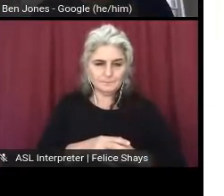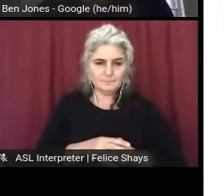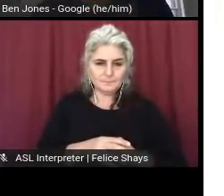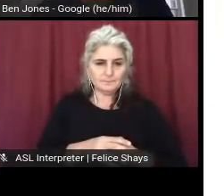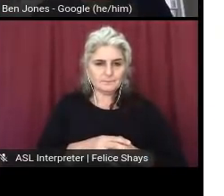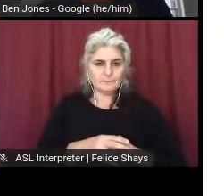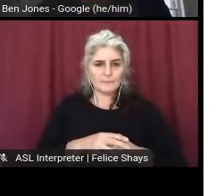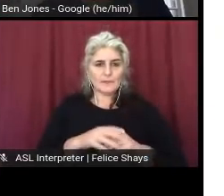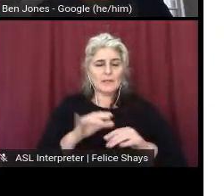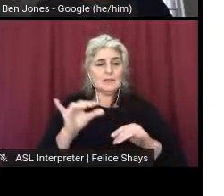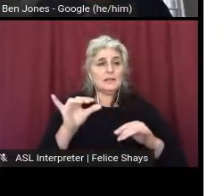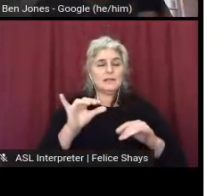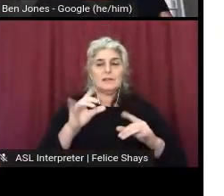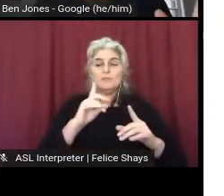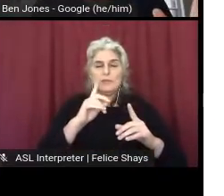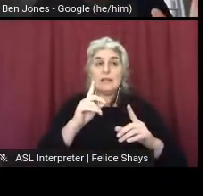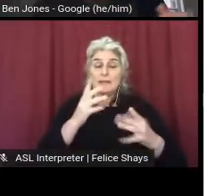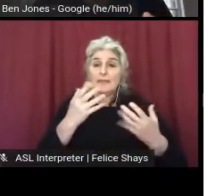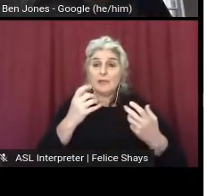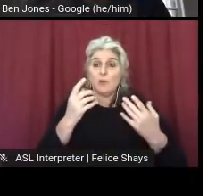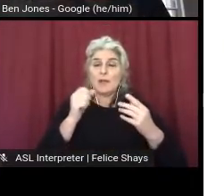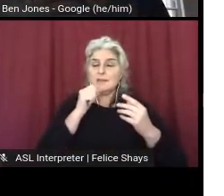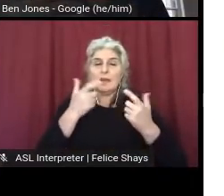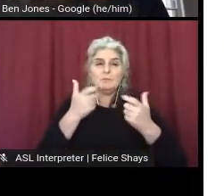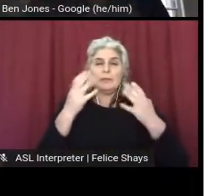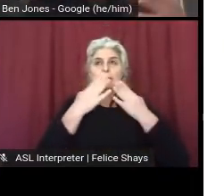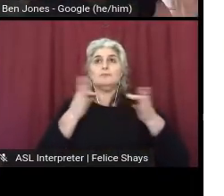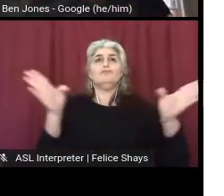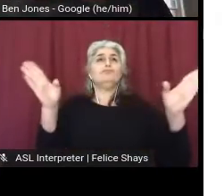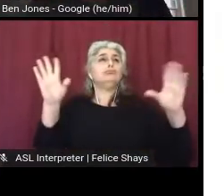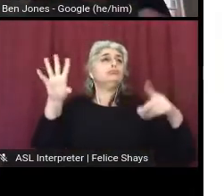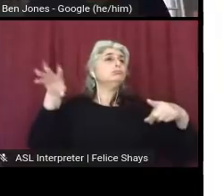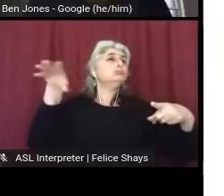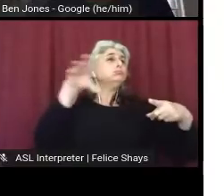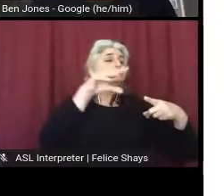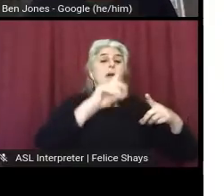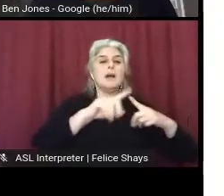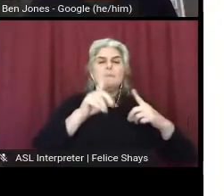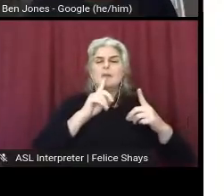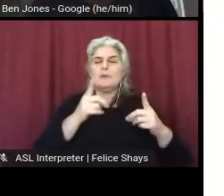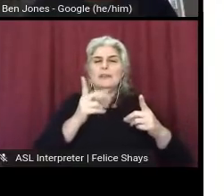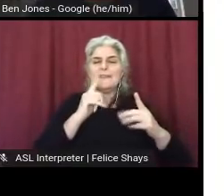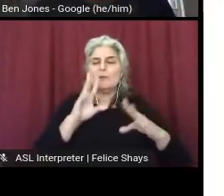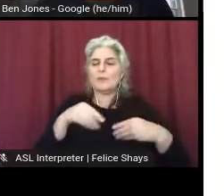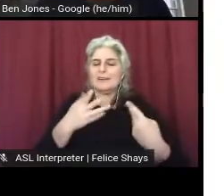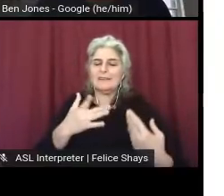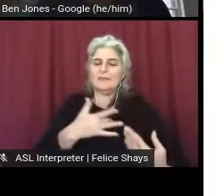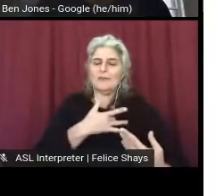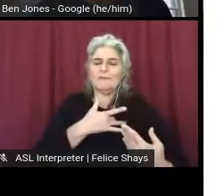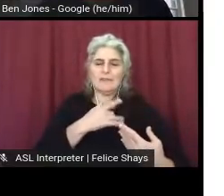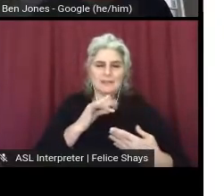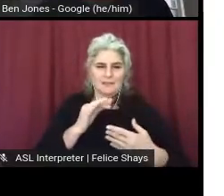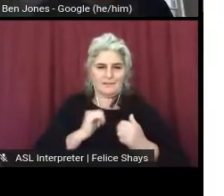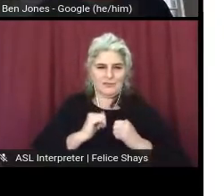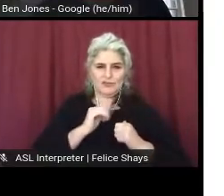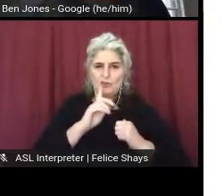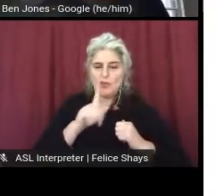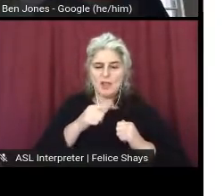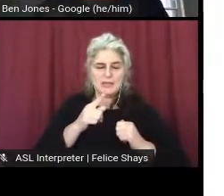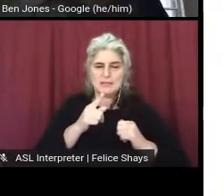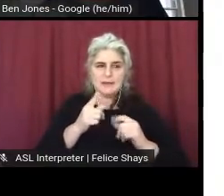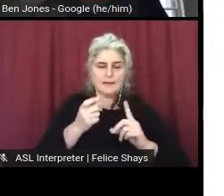the similar visual style, tight shots, but no story, just a sort of impressionistic feel of the show, reinforced by the voices